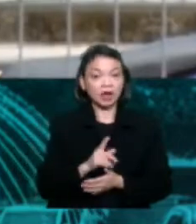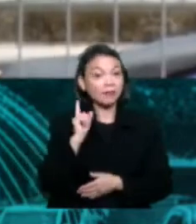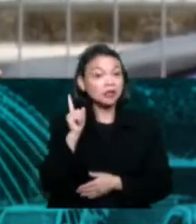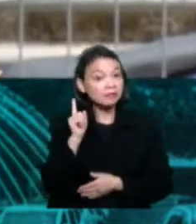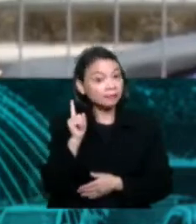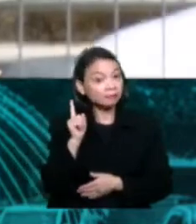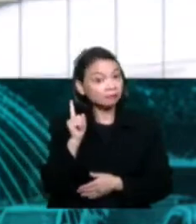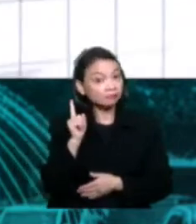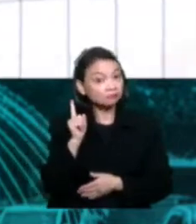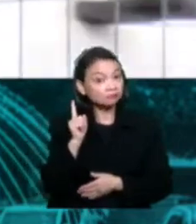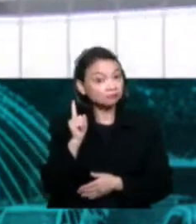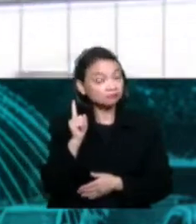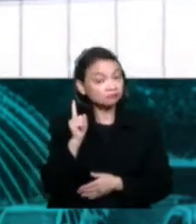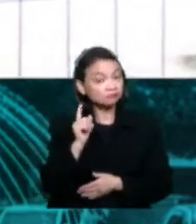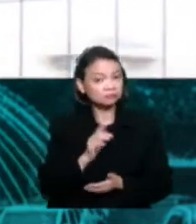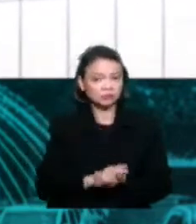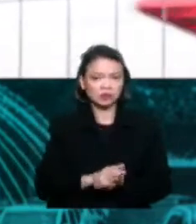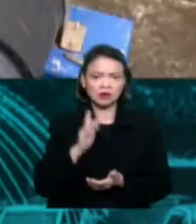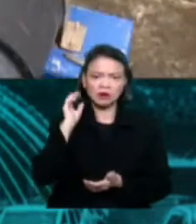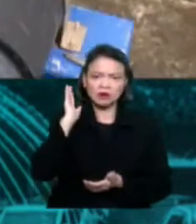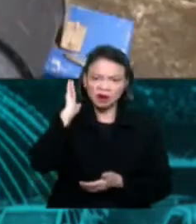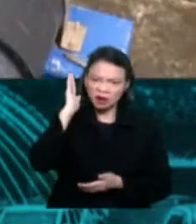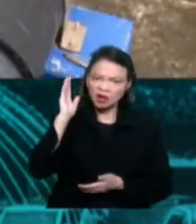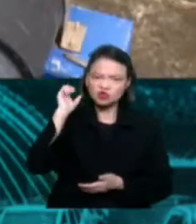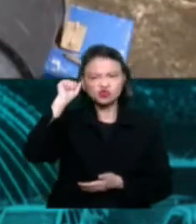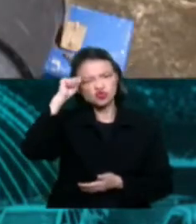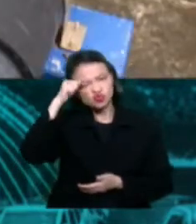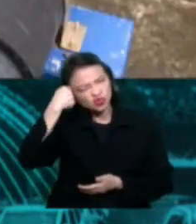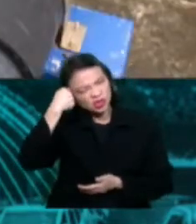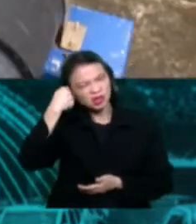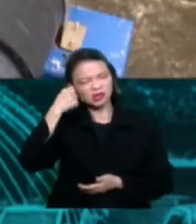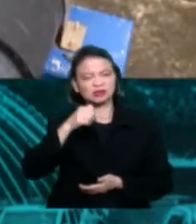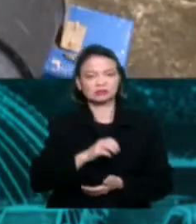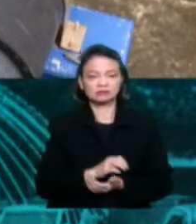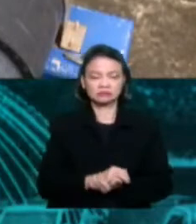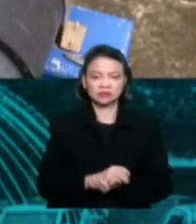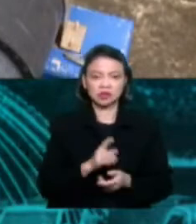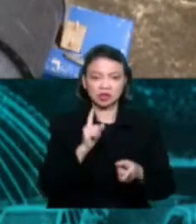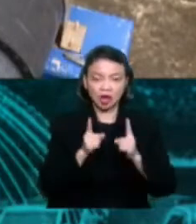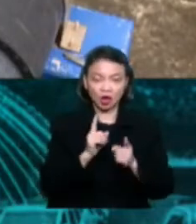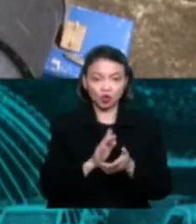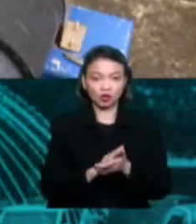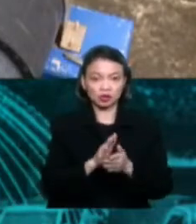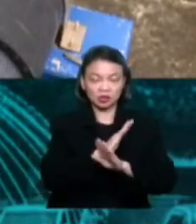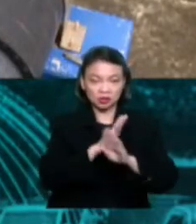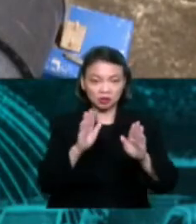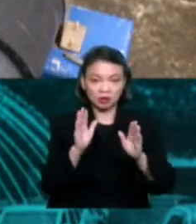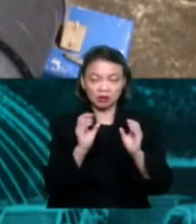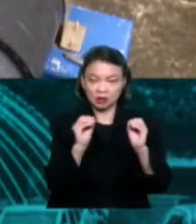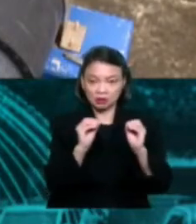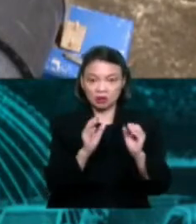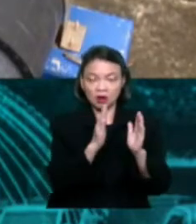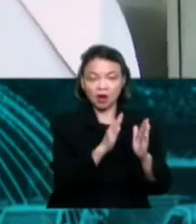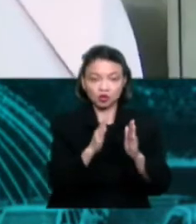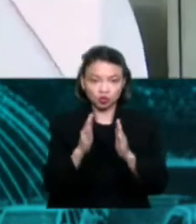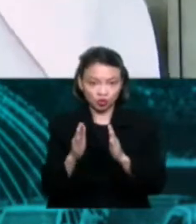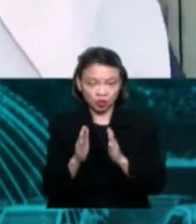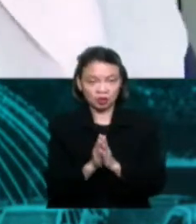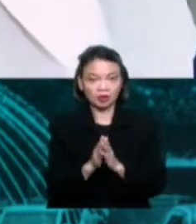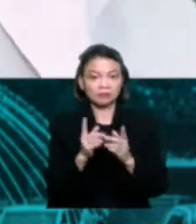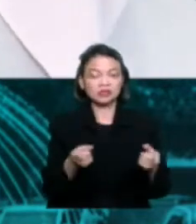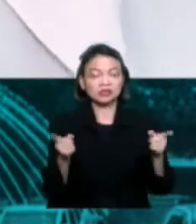difficult, because become habit and people consume it every day, and then obesity can